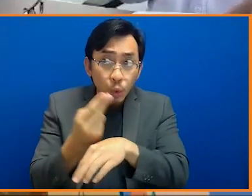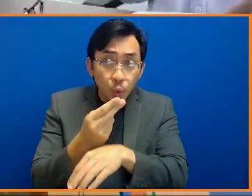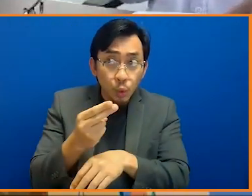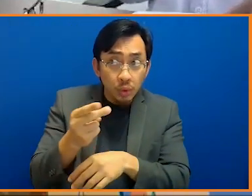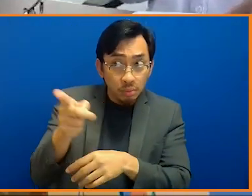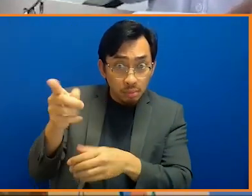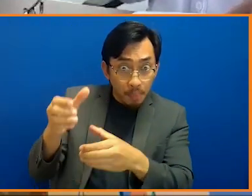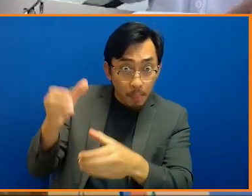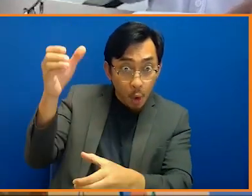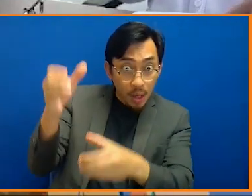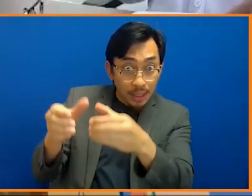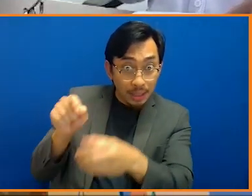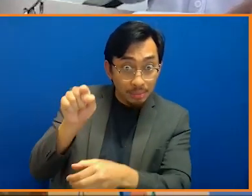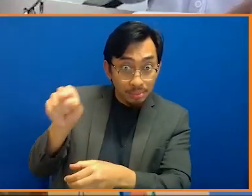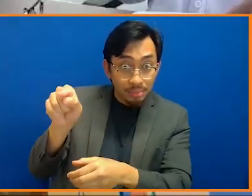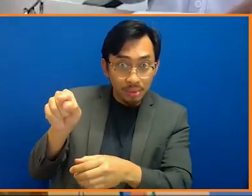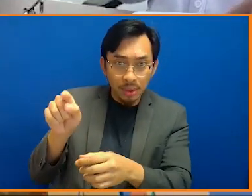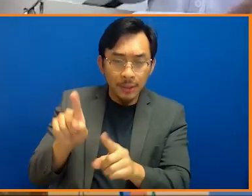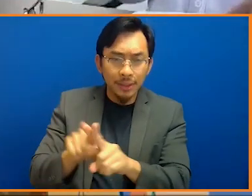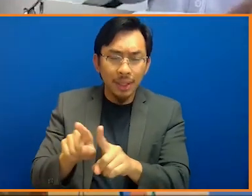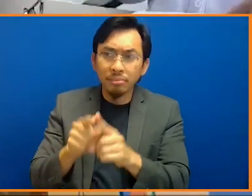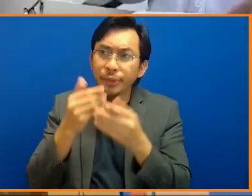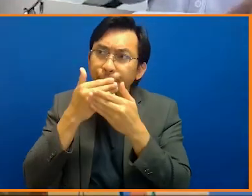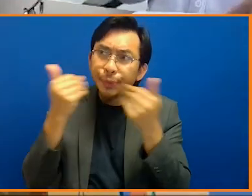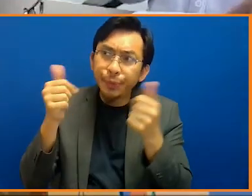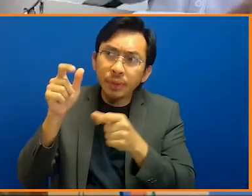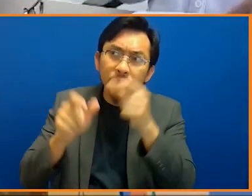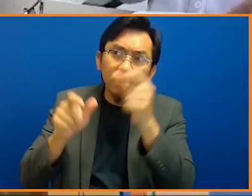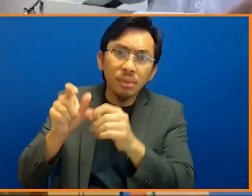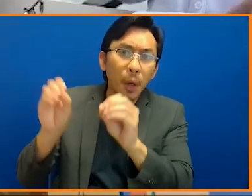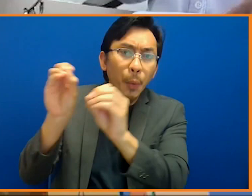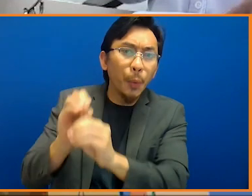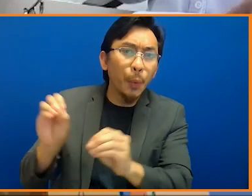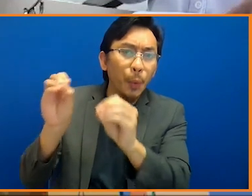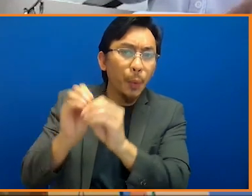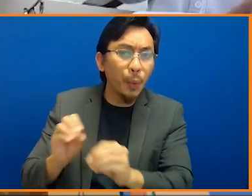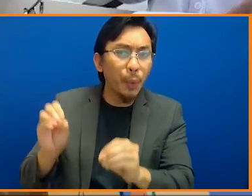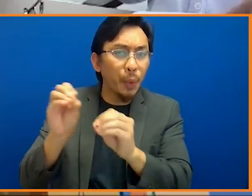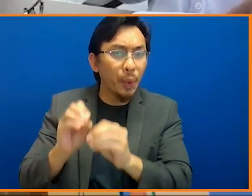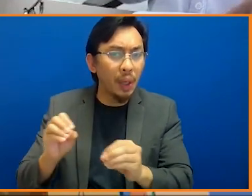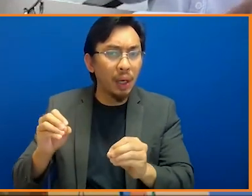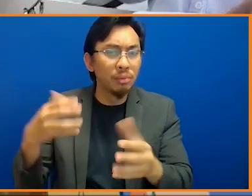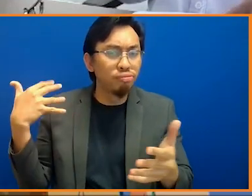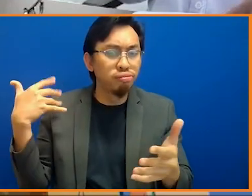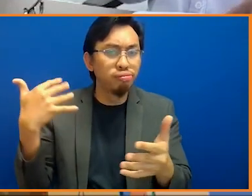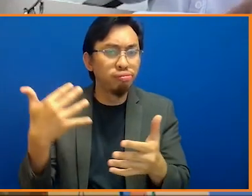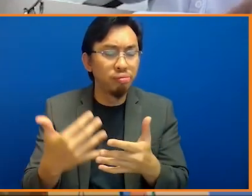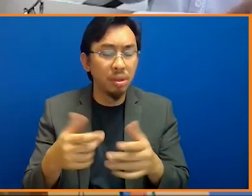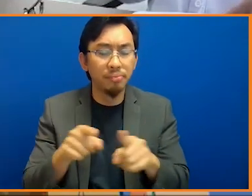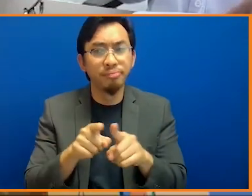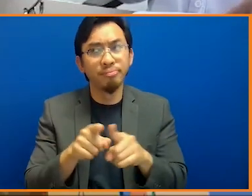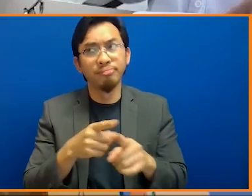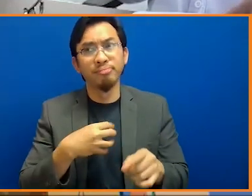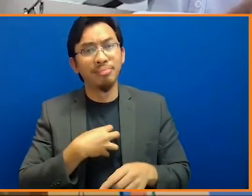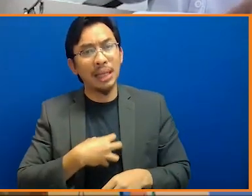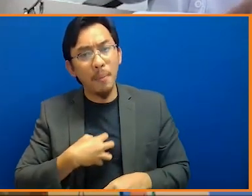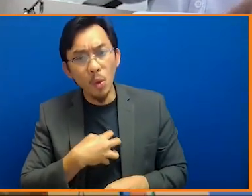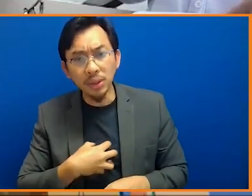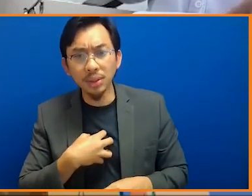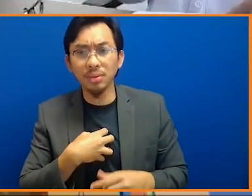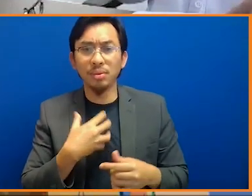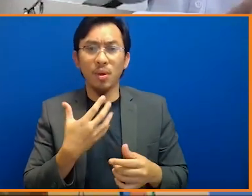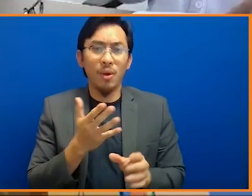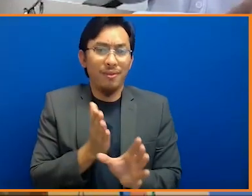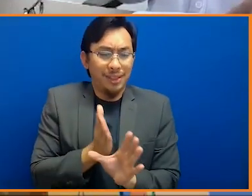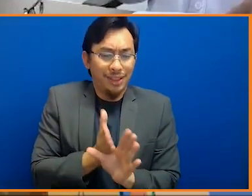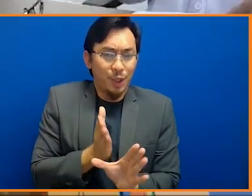building. So building keep empty almost all the time. So